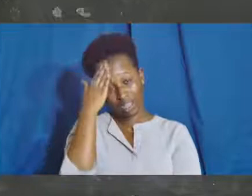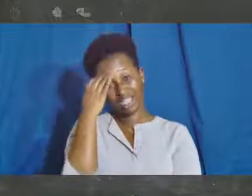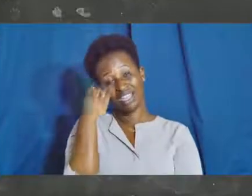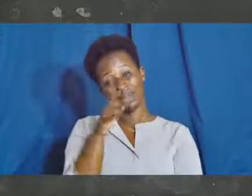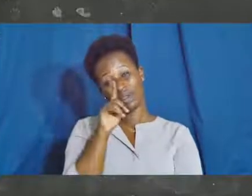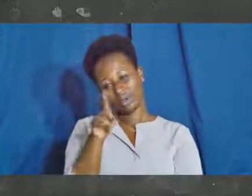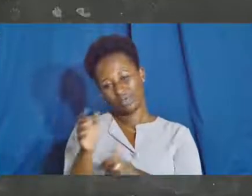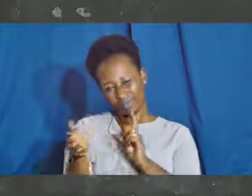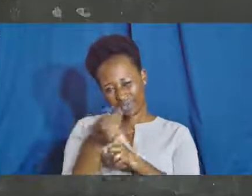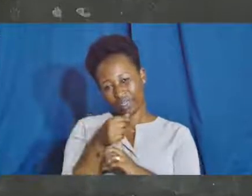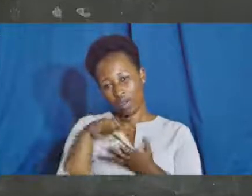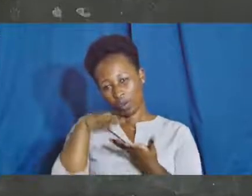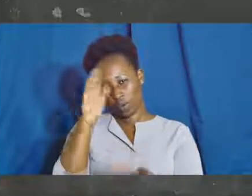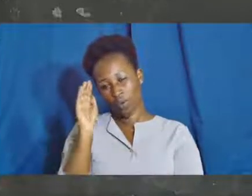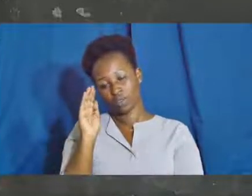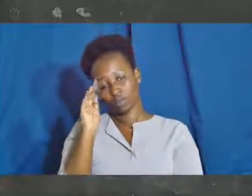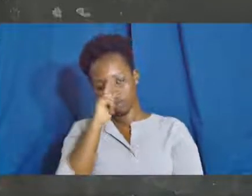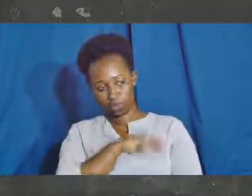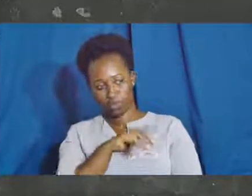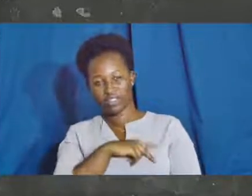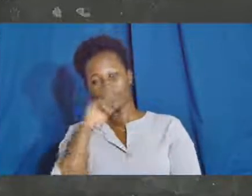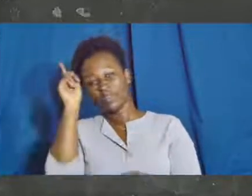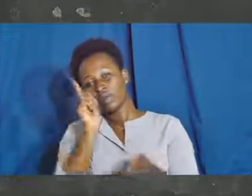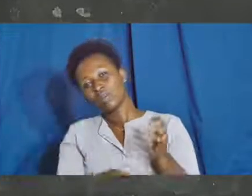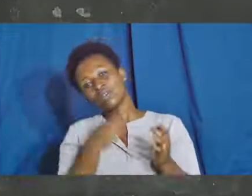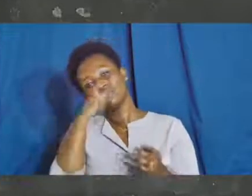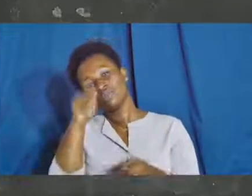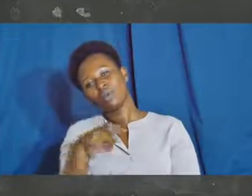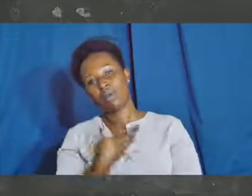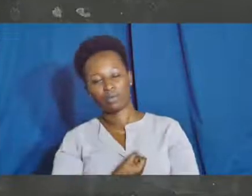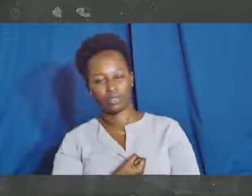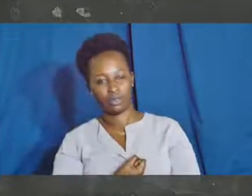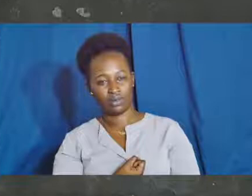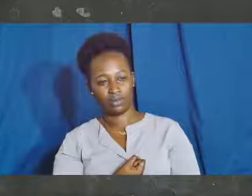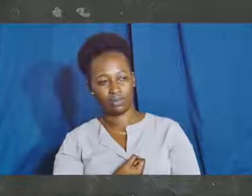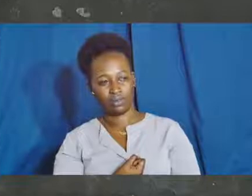to find out the gross profit, what are you supposed to have?